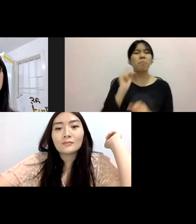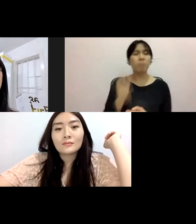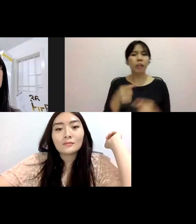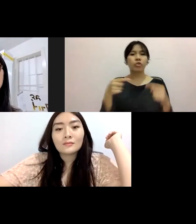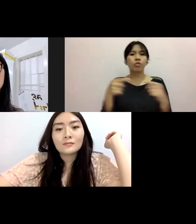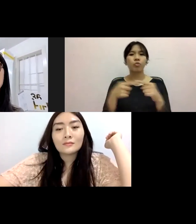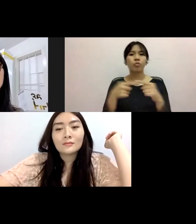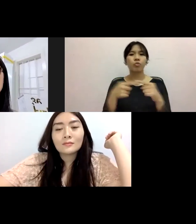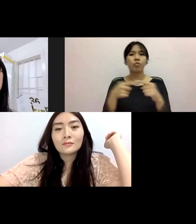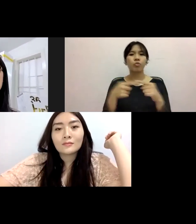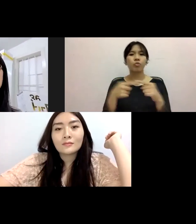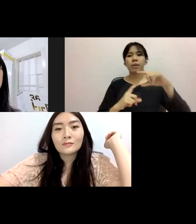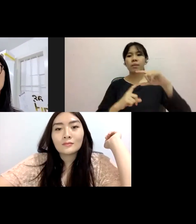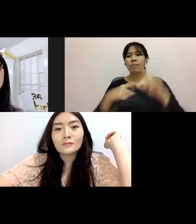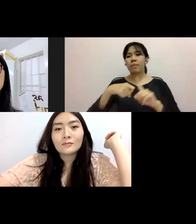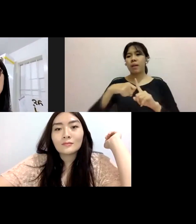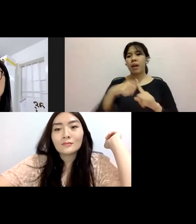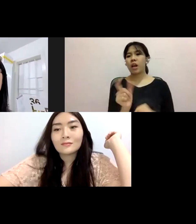up.